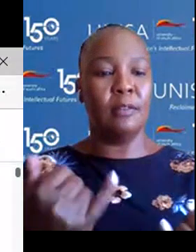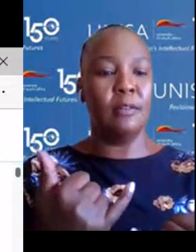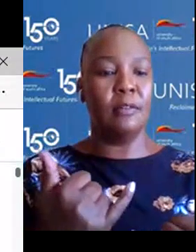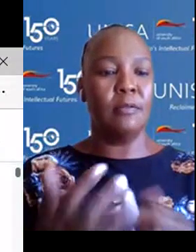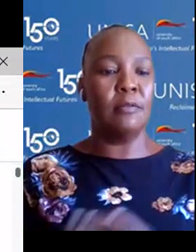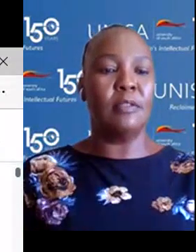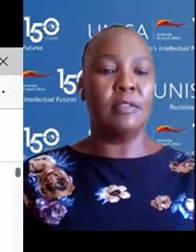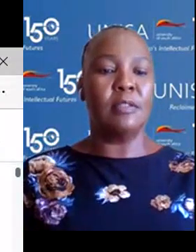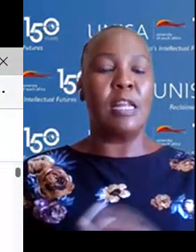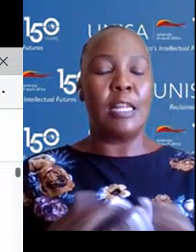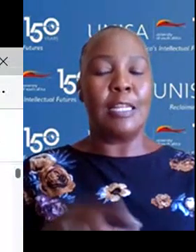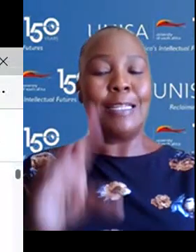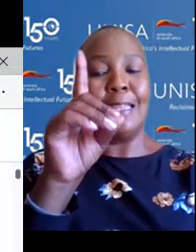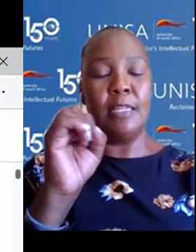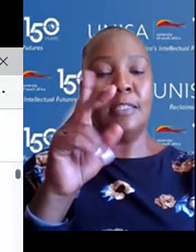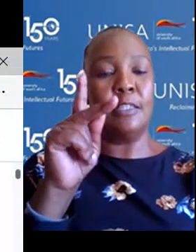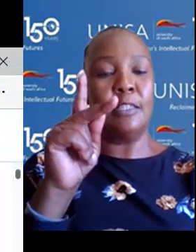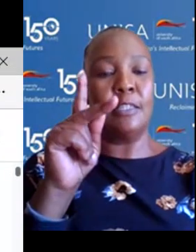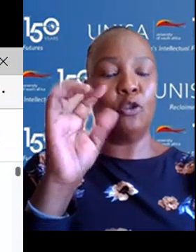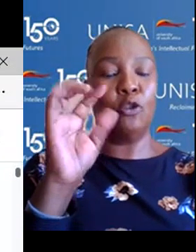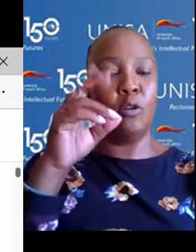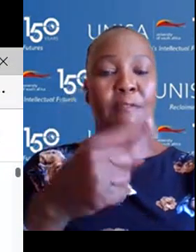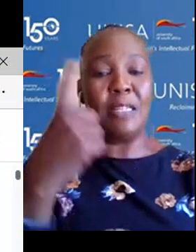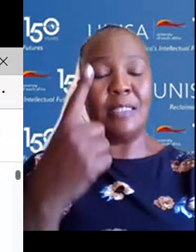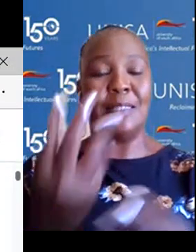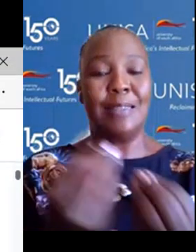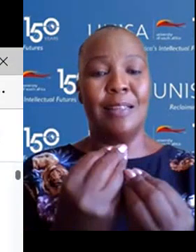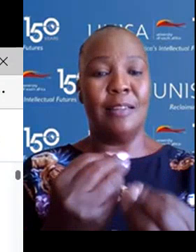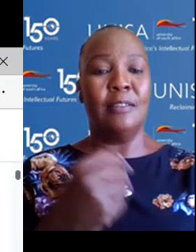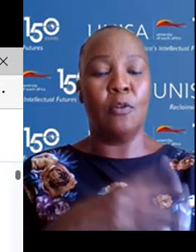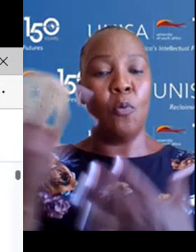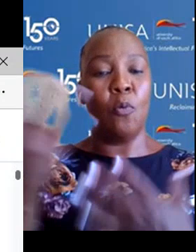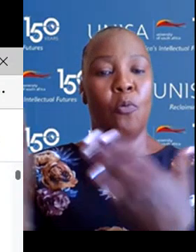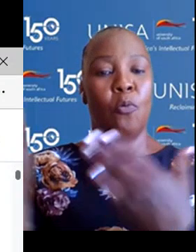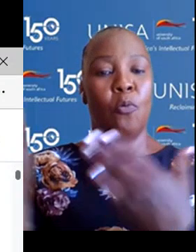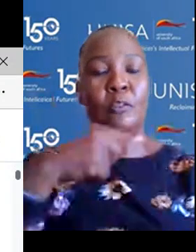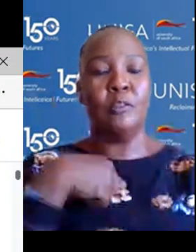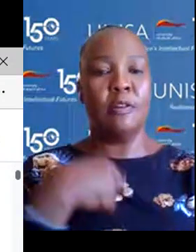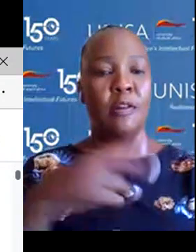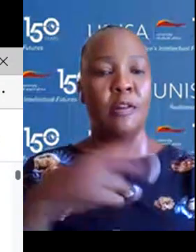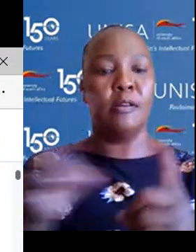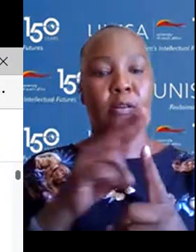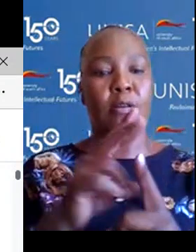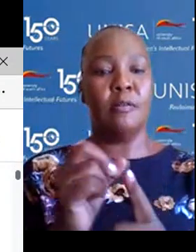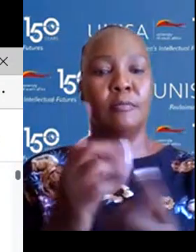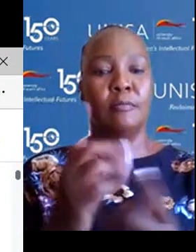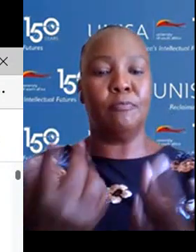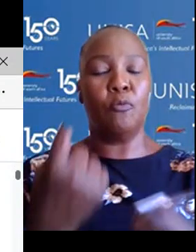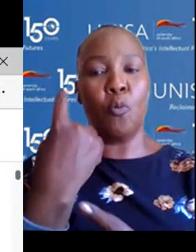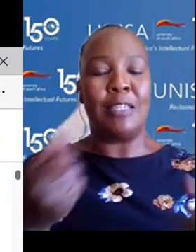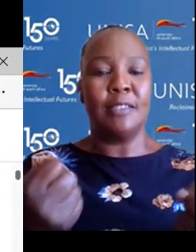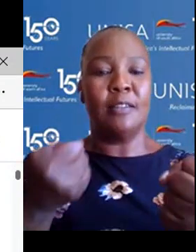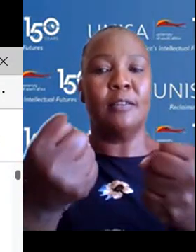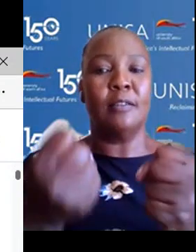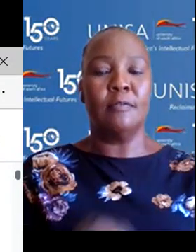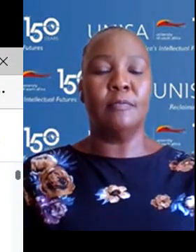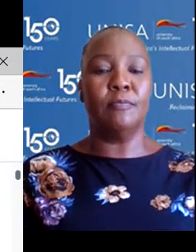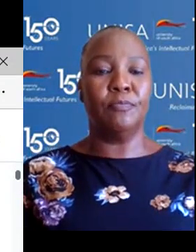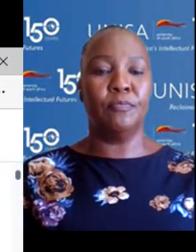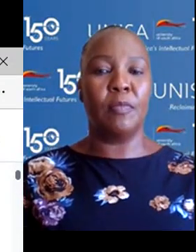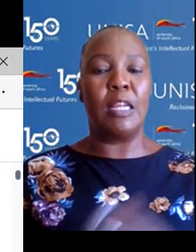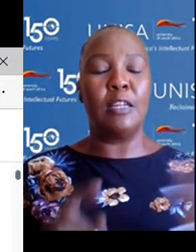desktop. Okay, so the first thing is, so it says, welcome to us. We're going to look at David? OneDrive. Yes. Just asked if you can